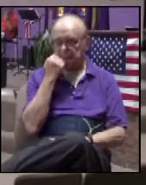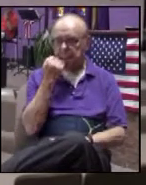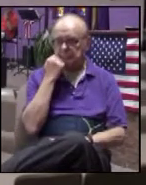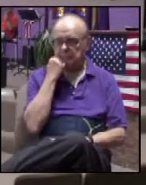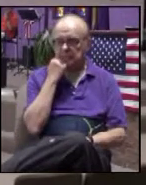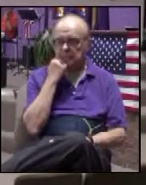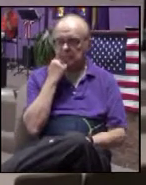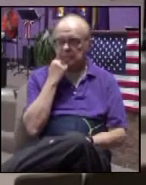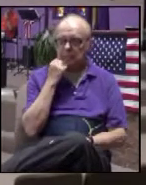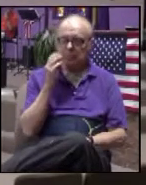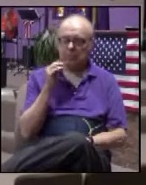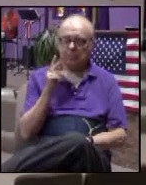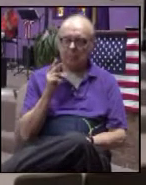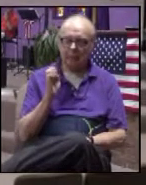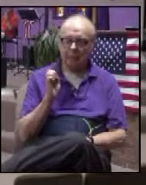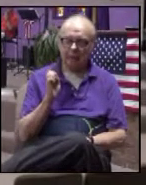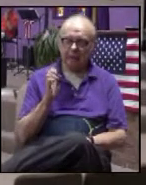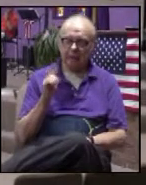Mike Tyson.